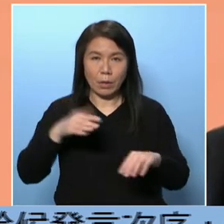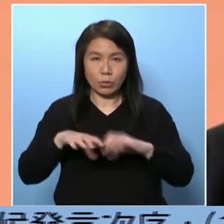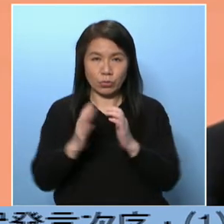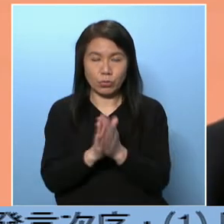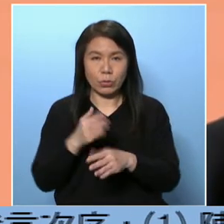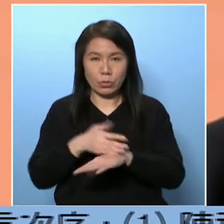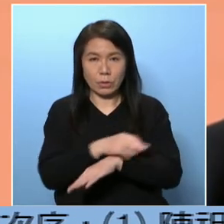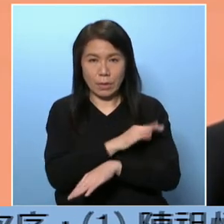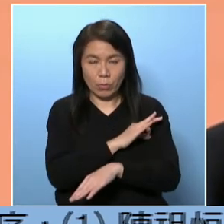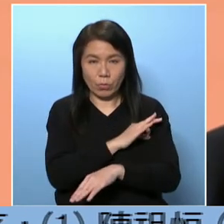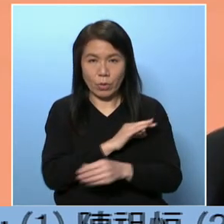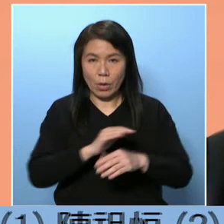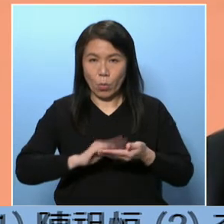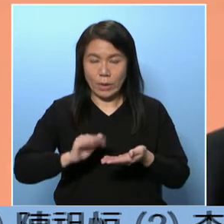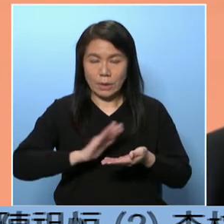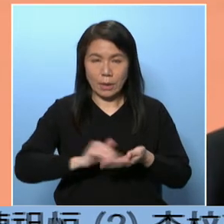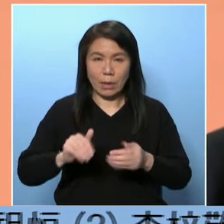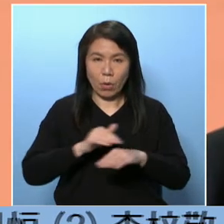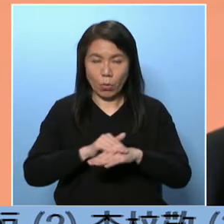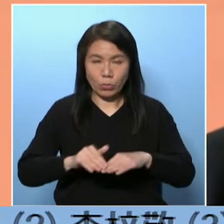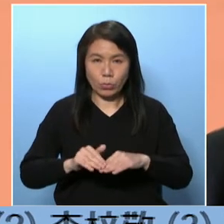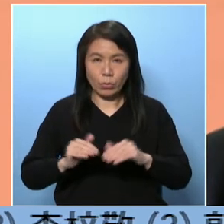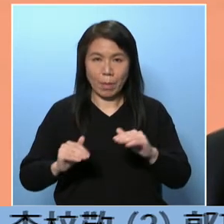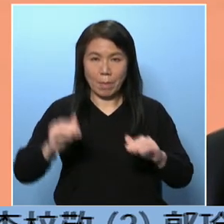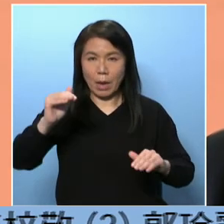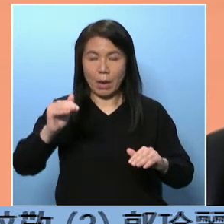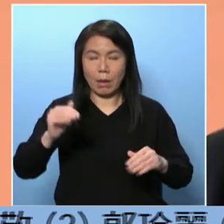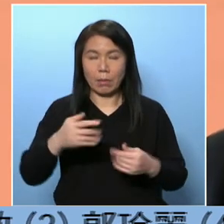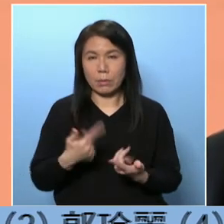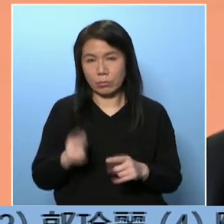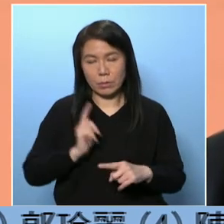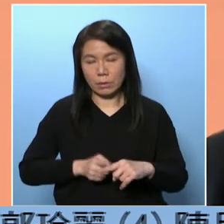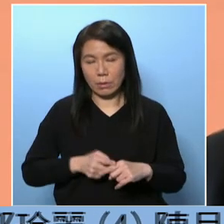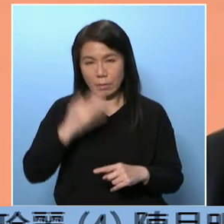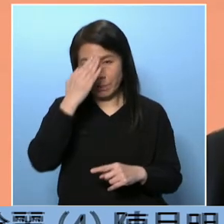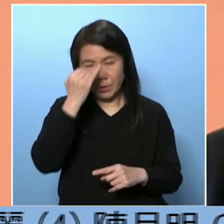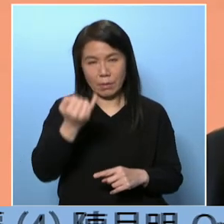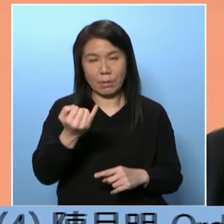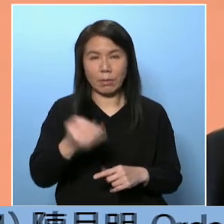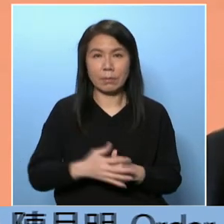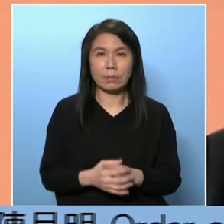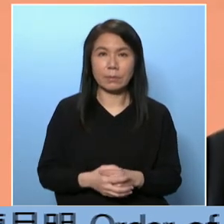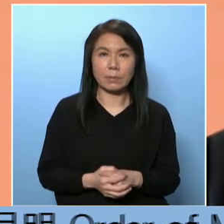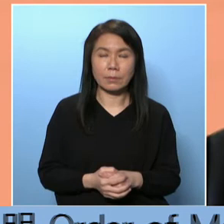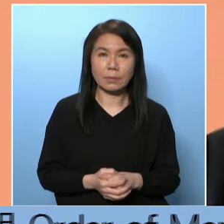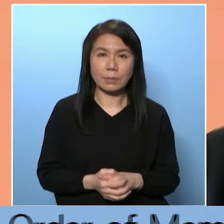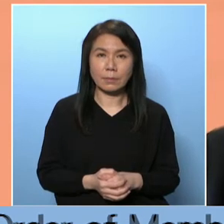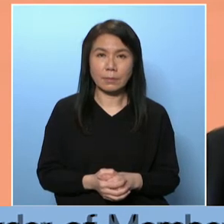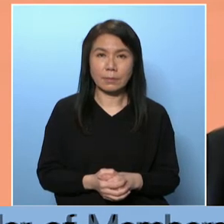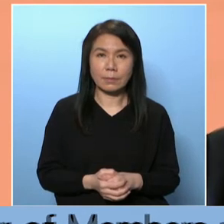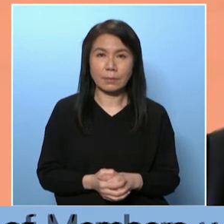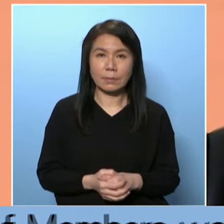So I think we should not allow private sentiments to prevail over public interest. I don't think